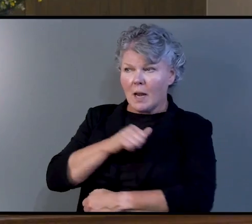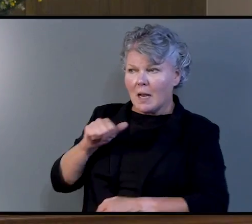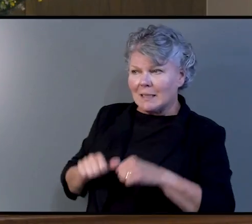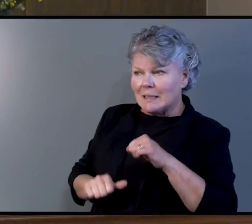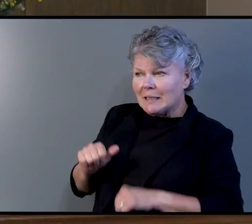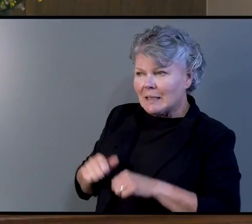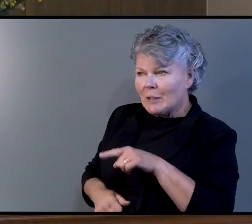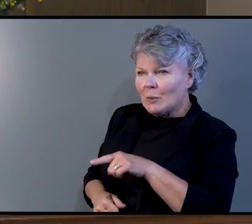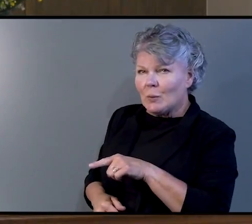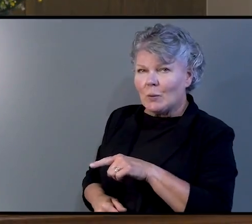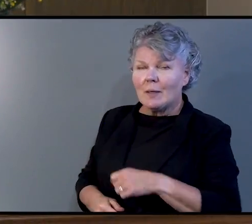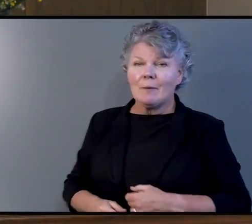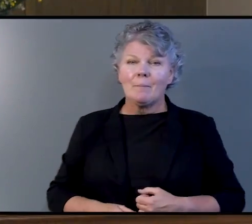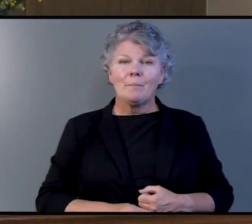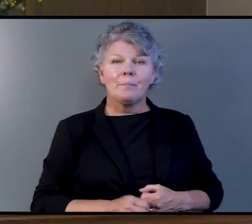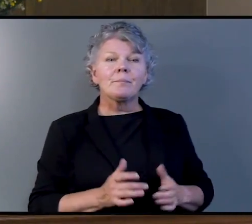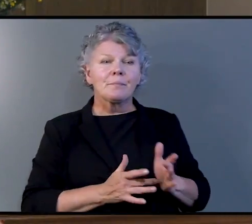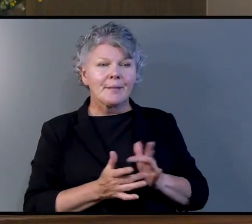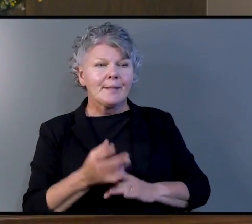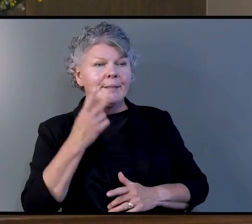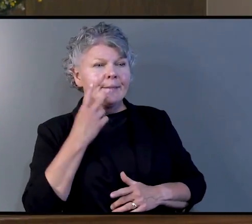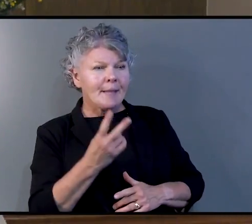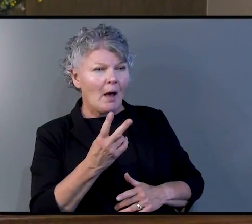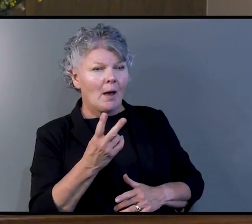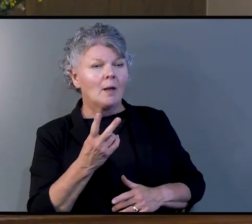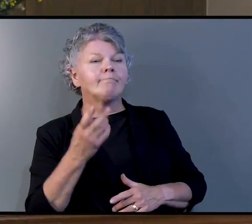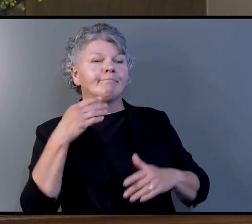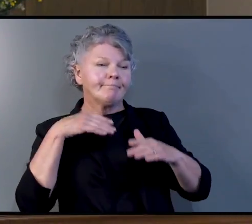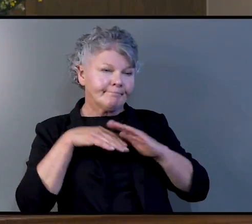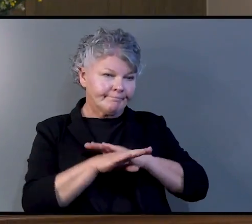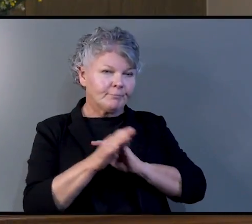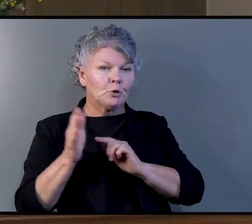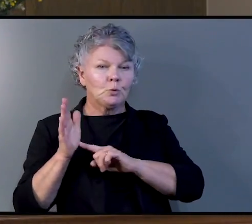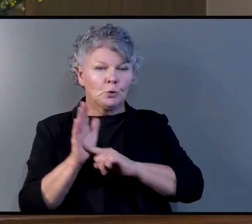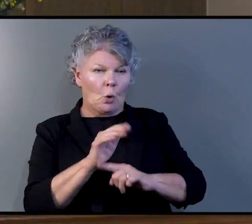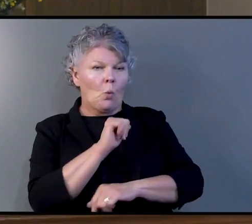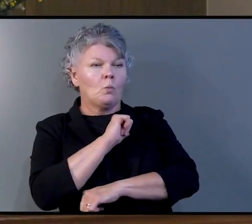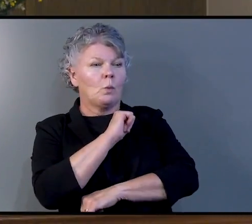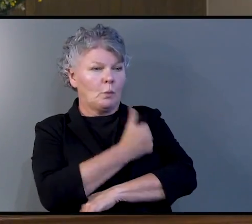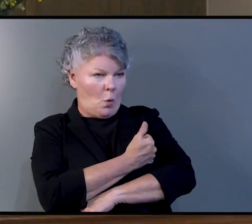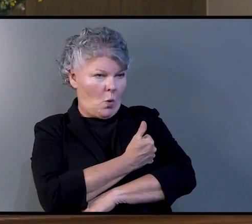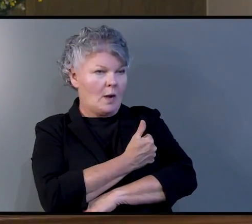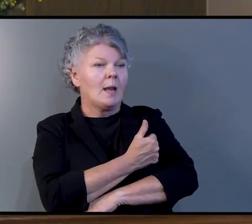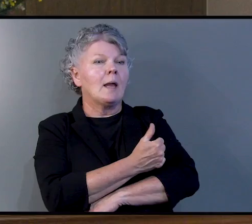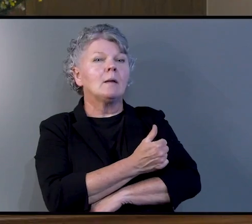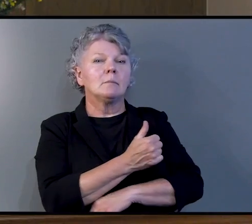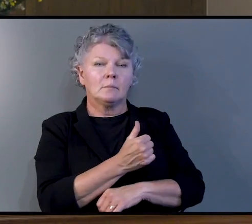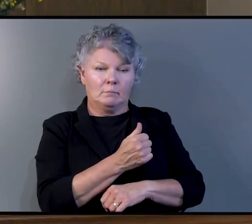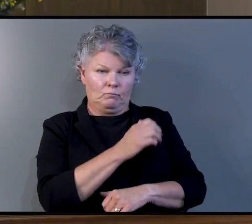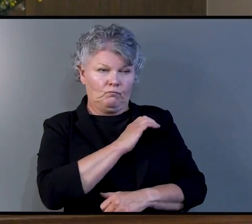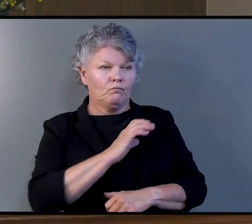question. After Jesus saw all this, he steps in and showed his authority. Christ's response is one of brutal